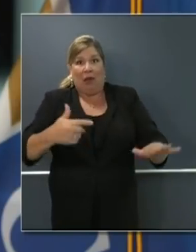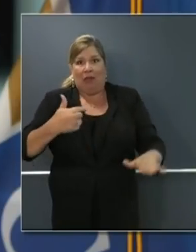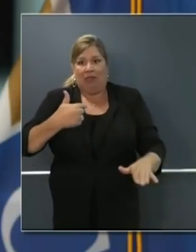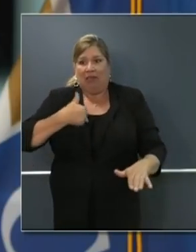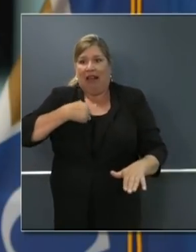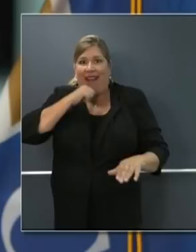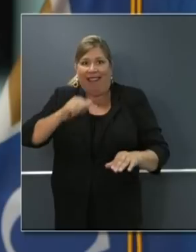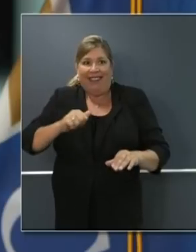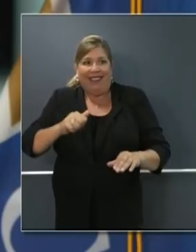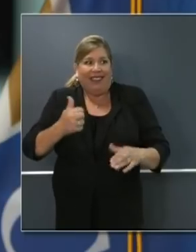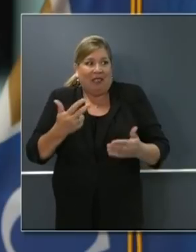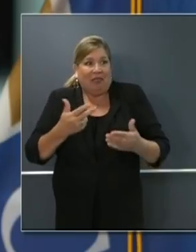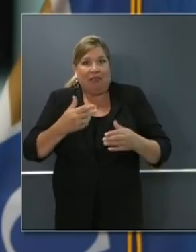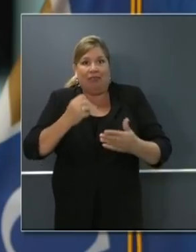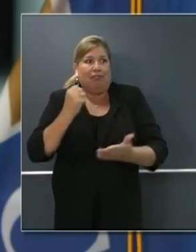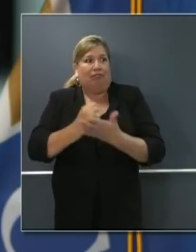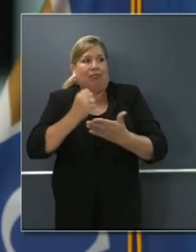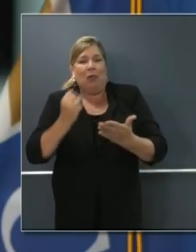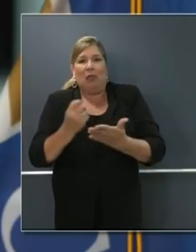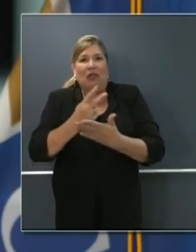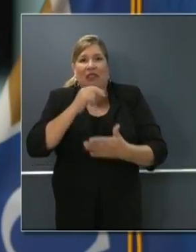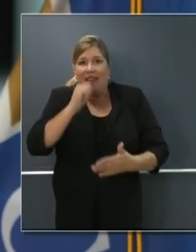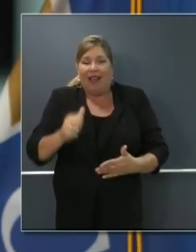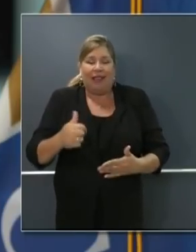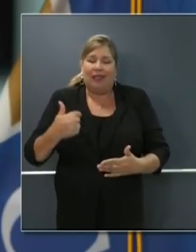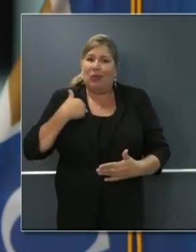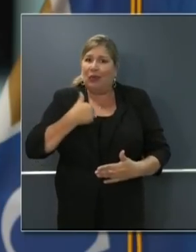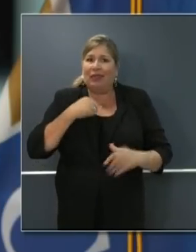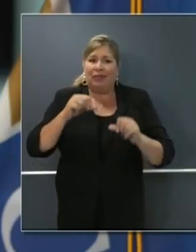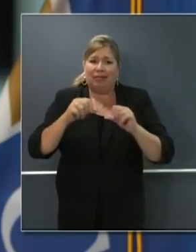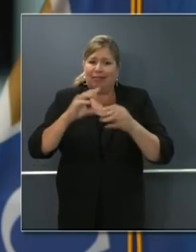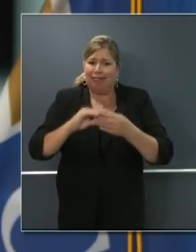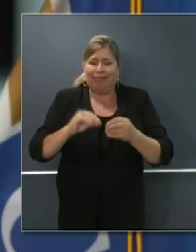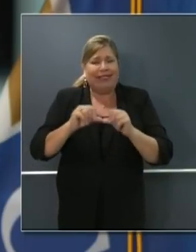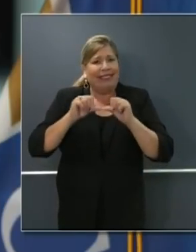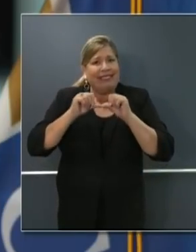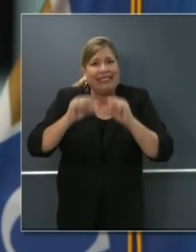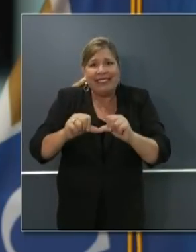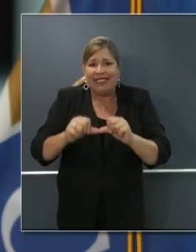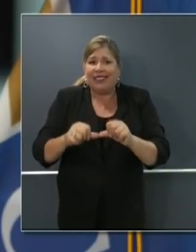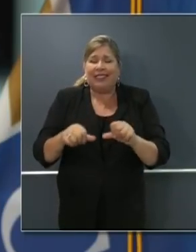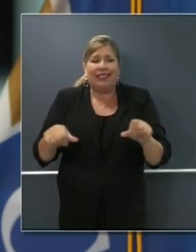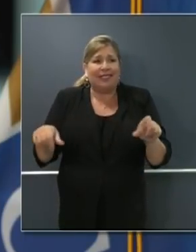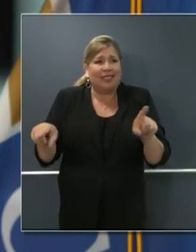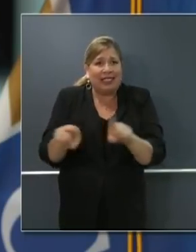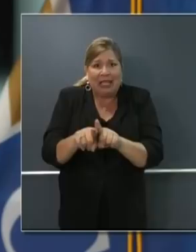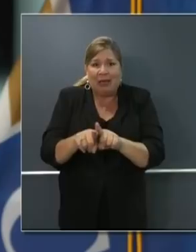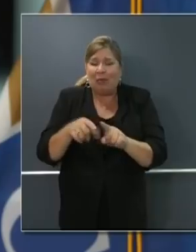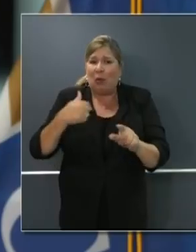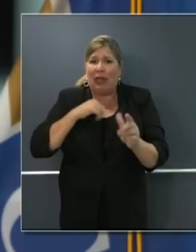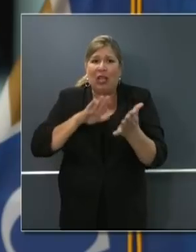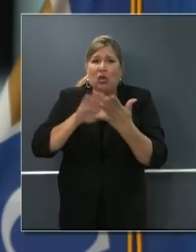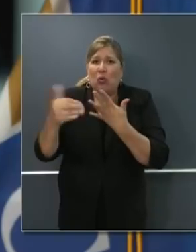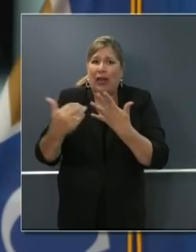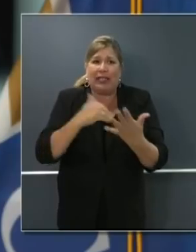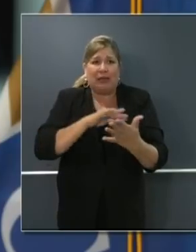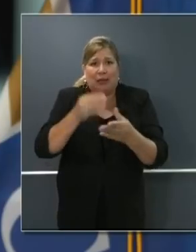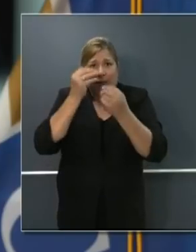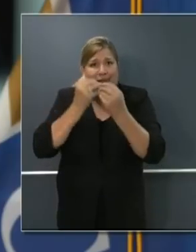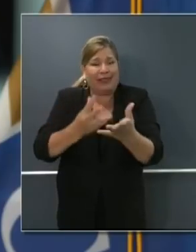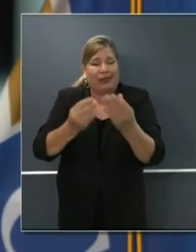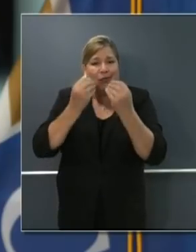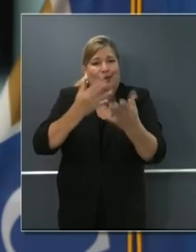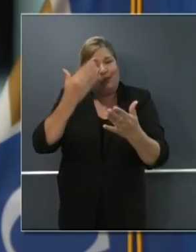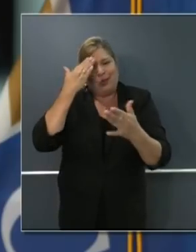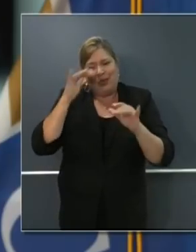been consistent, we have been clear, we have been transparent, we've been talking about this every day, many days in a